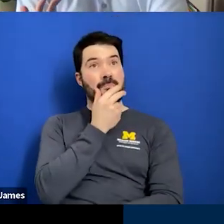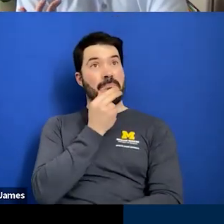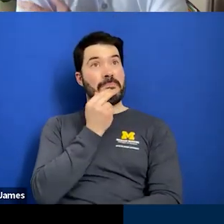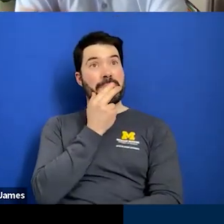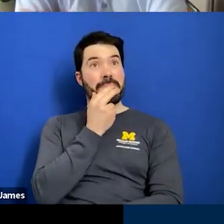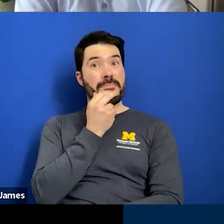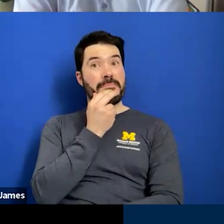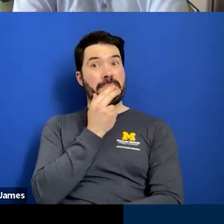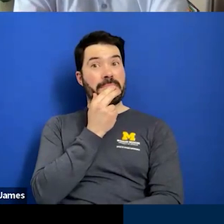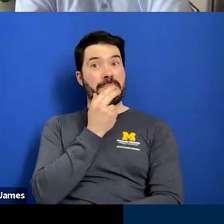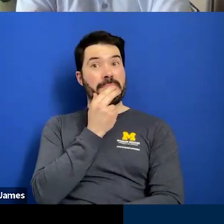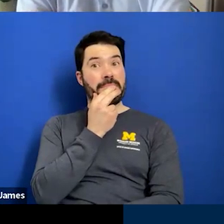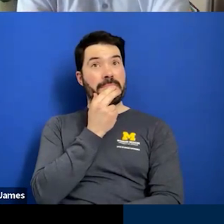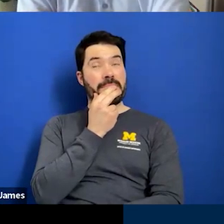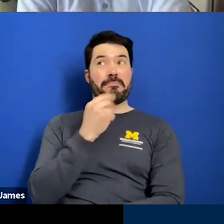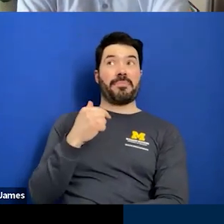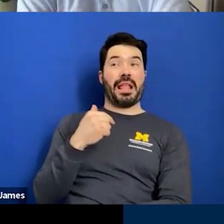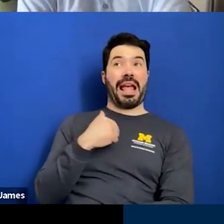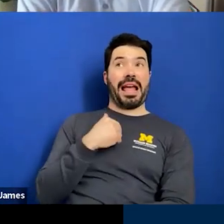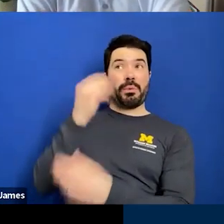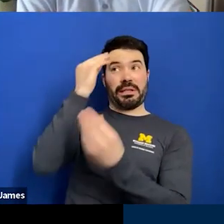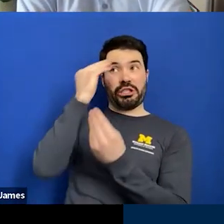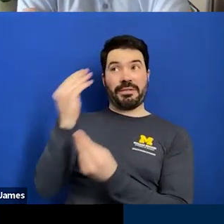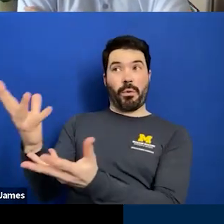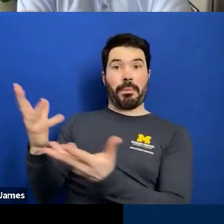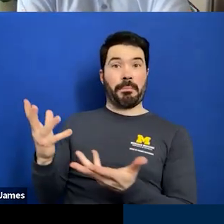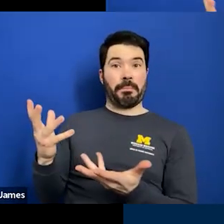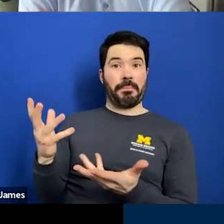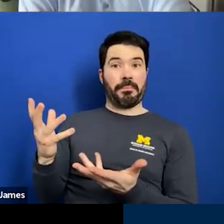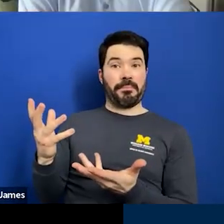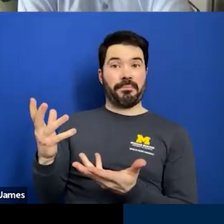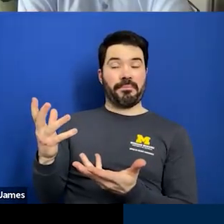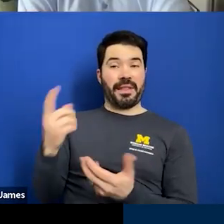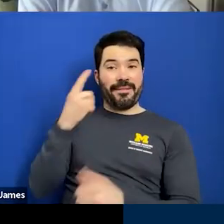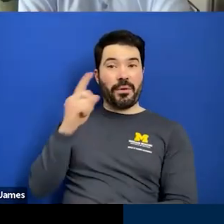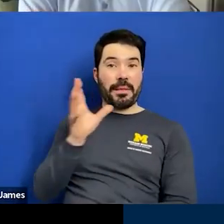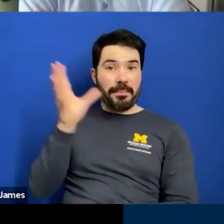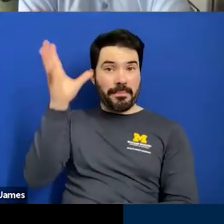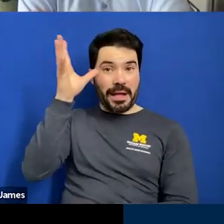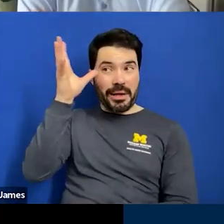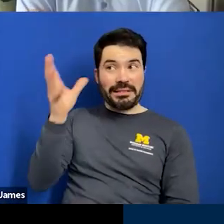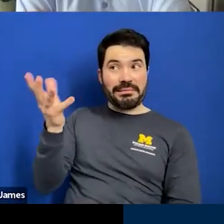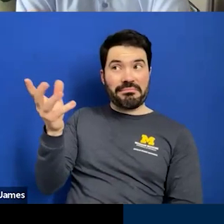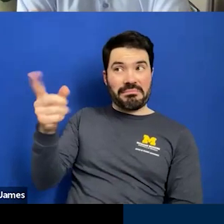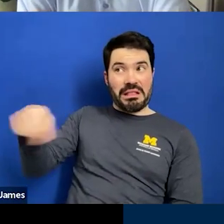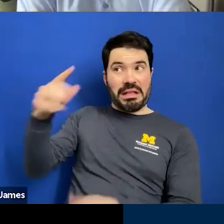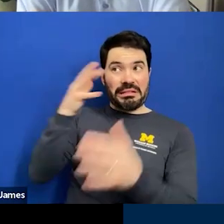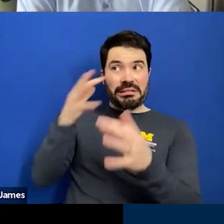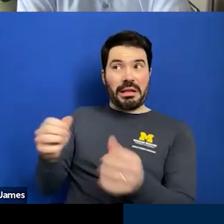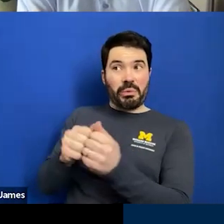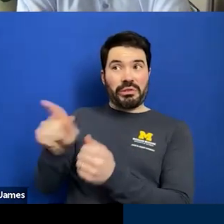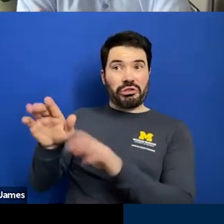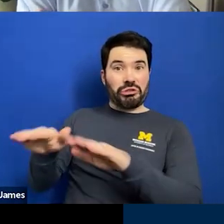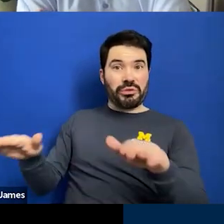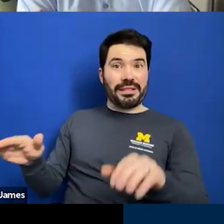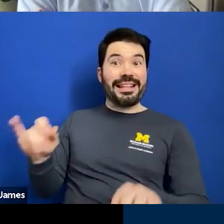I would give them that information. I would not, that's the information for the parents to make with the child. If the child